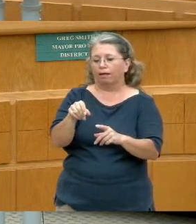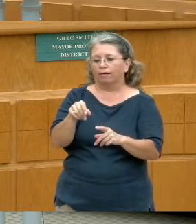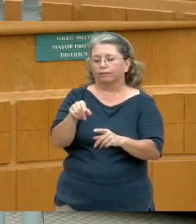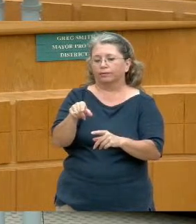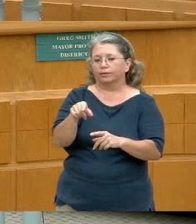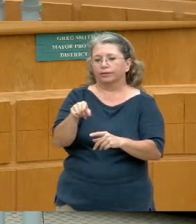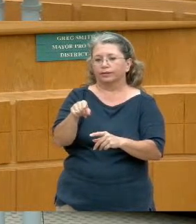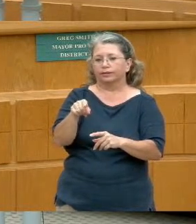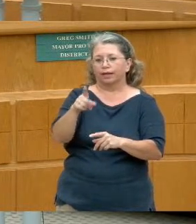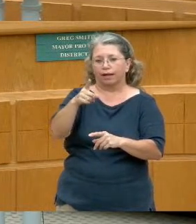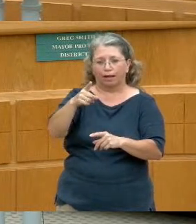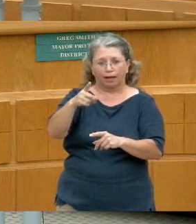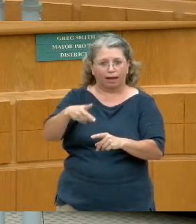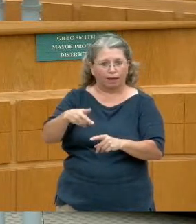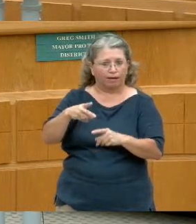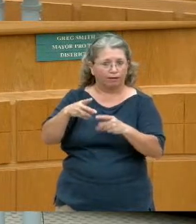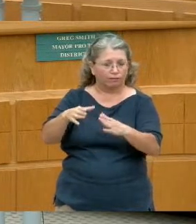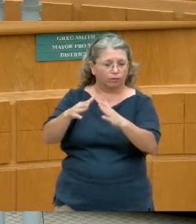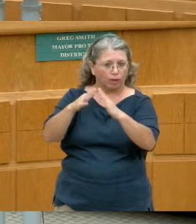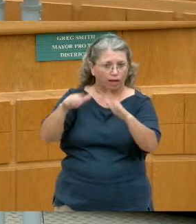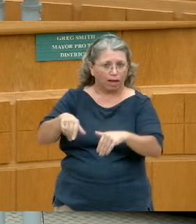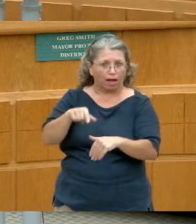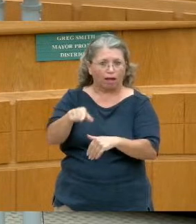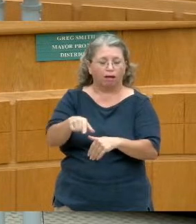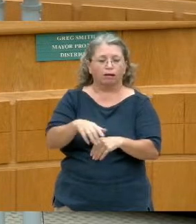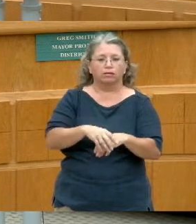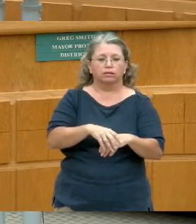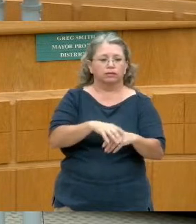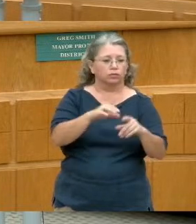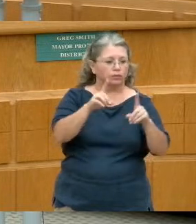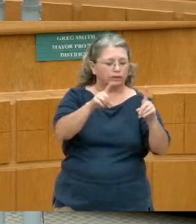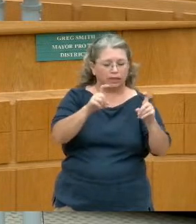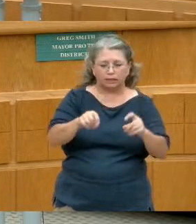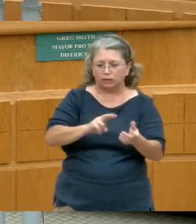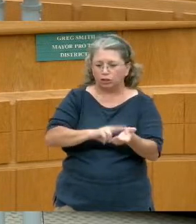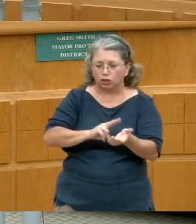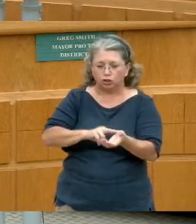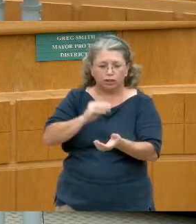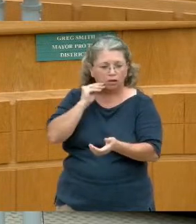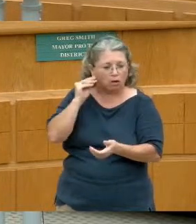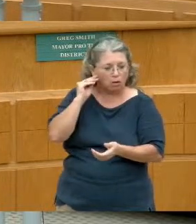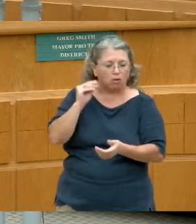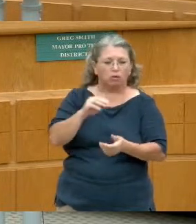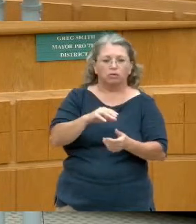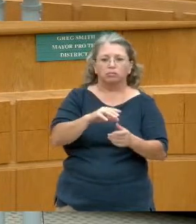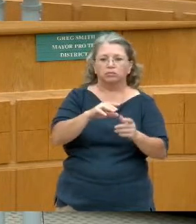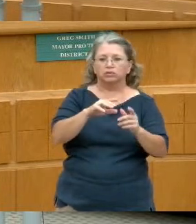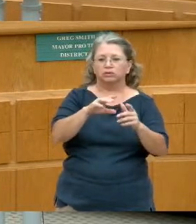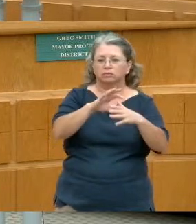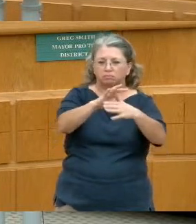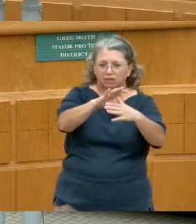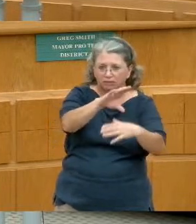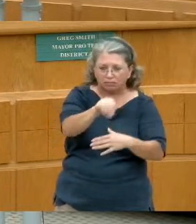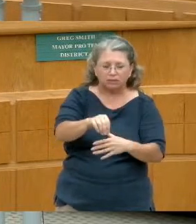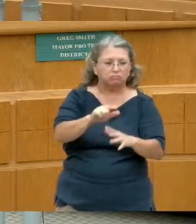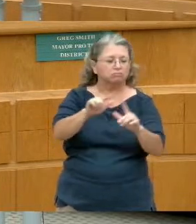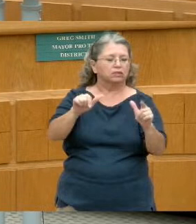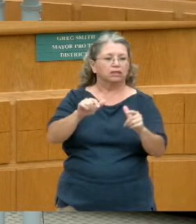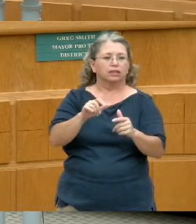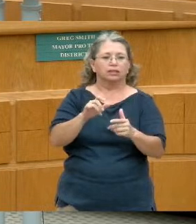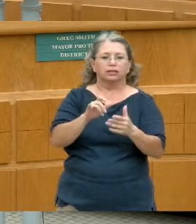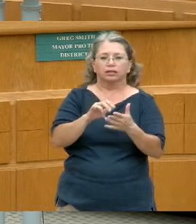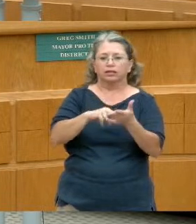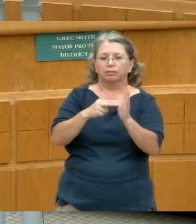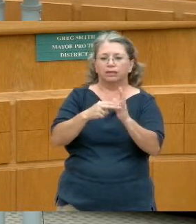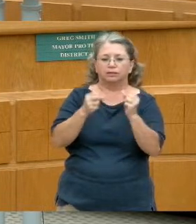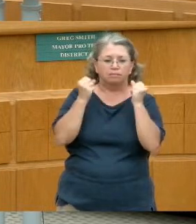transitional housing facilities. We were testing nursing homes, and so this turned into a lot of tests. The reason why we're declining in the